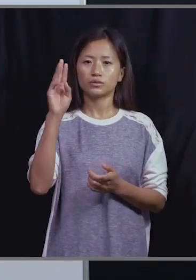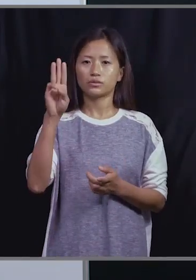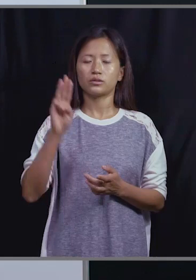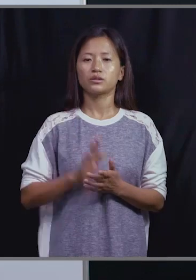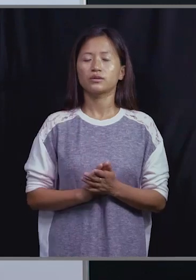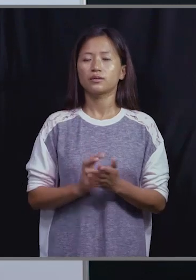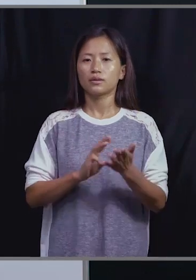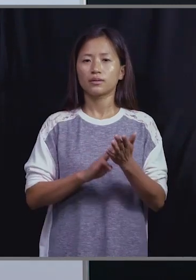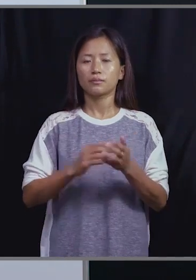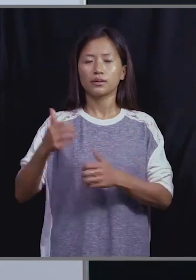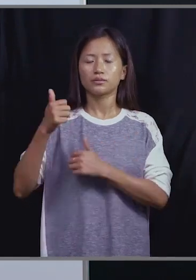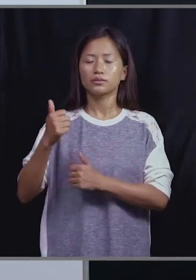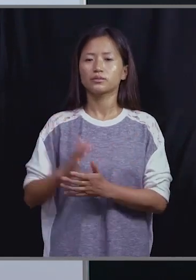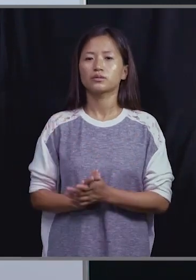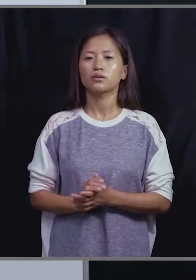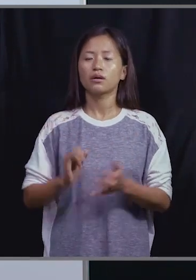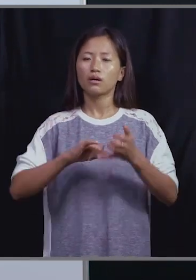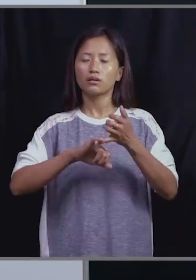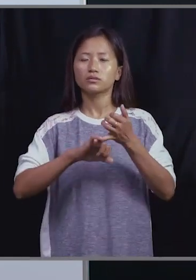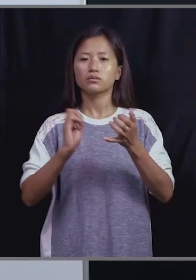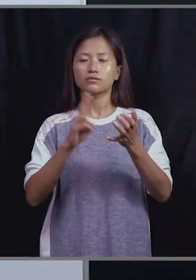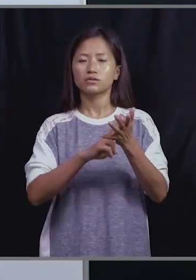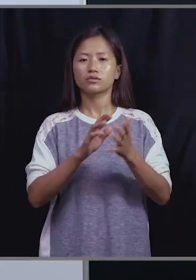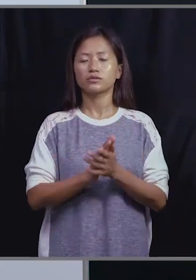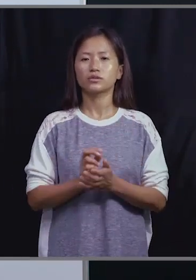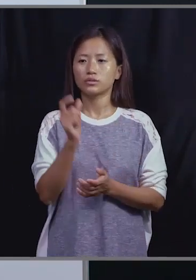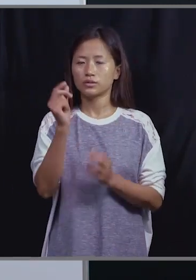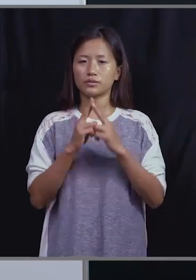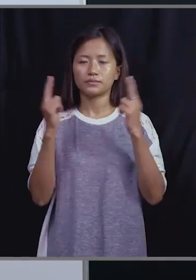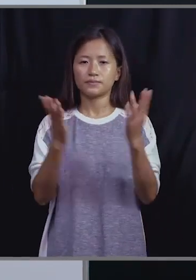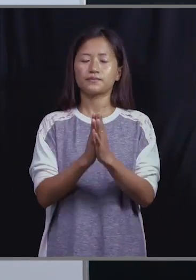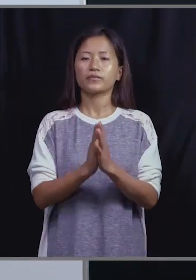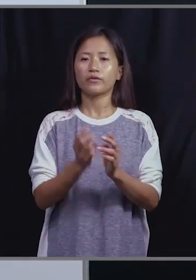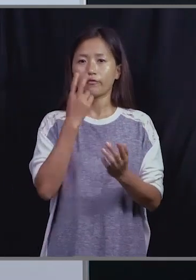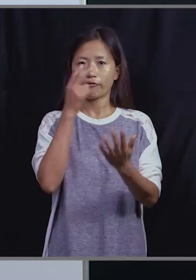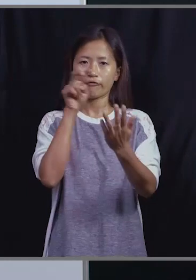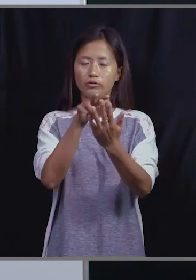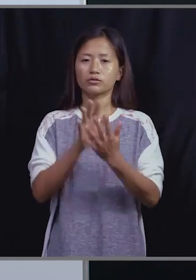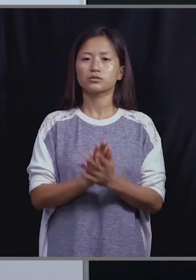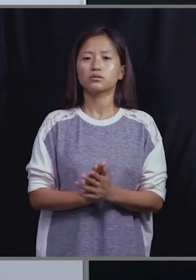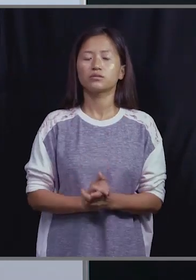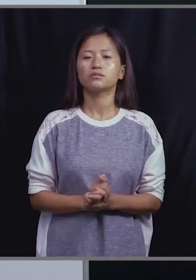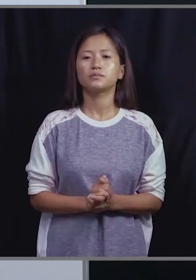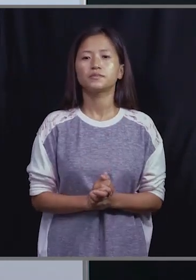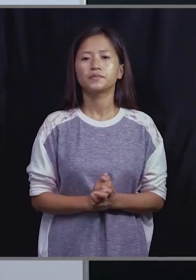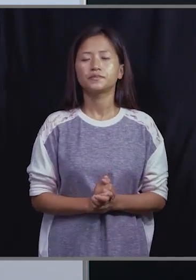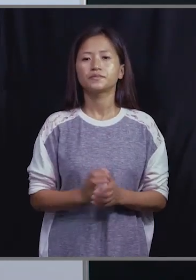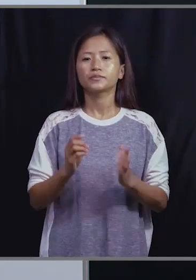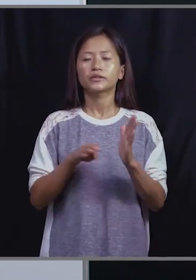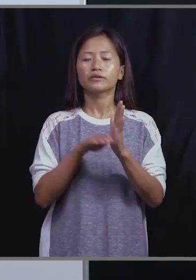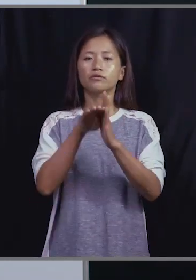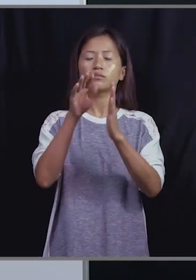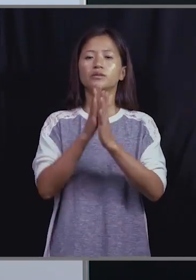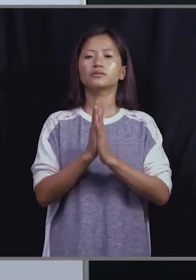militarism. Now, the Soviet Union, in order to strengthen herself, focused on this